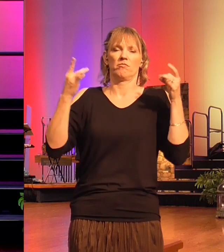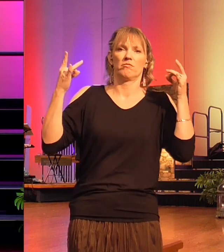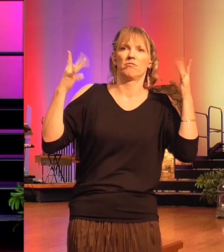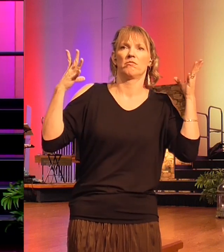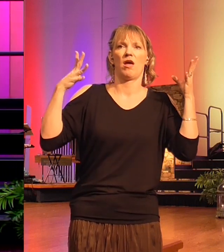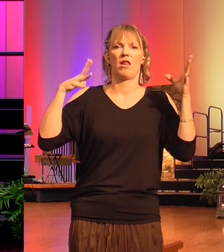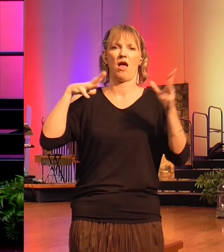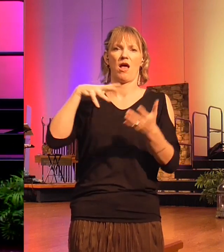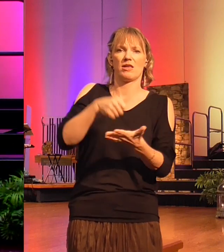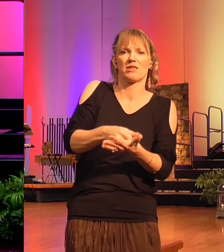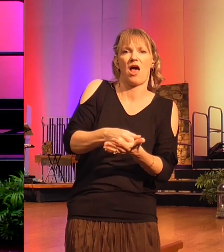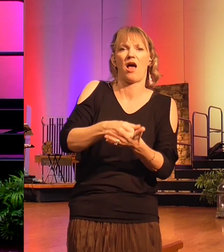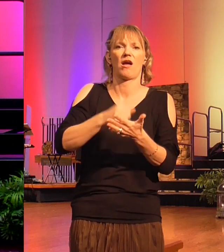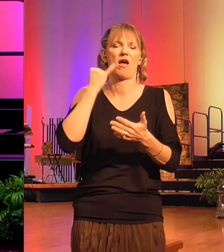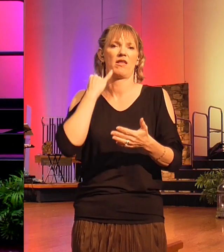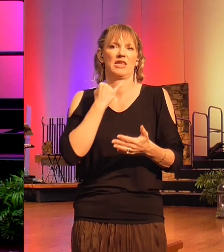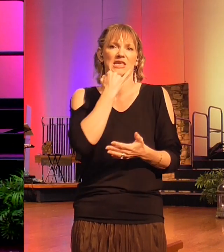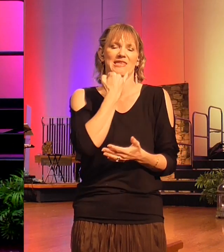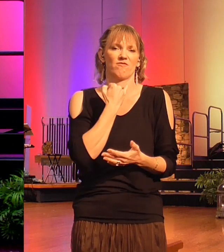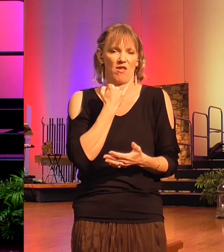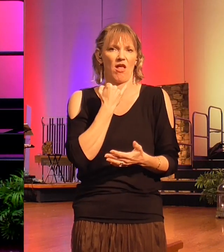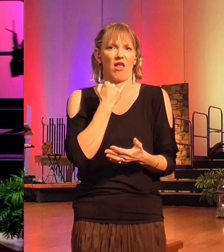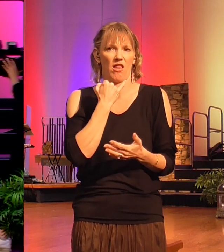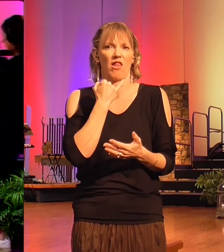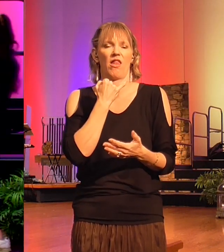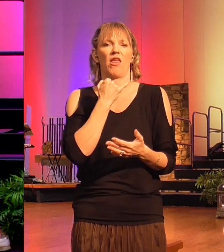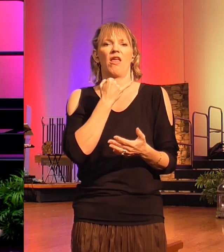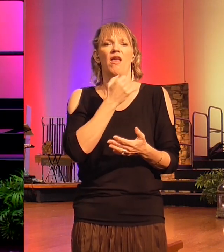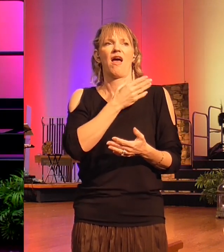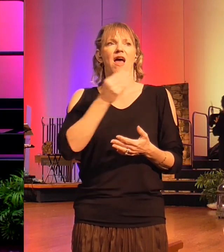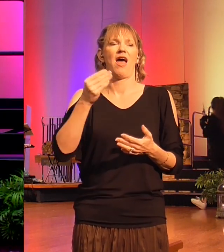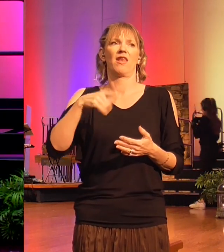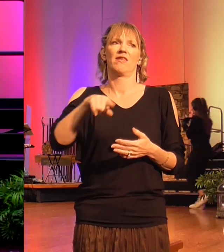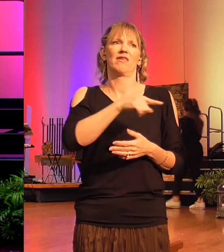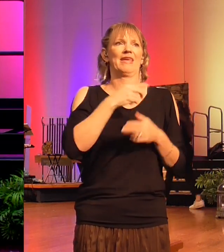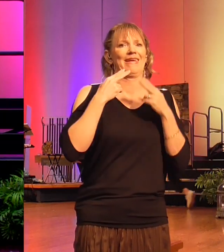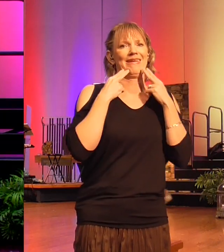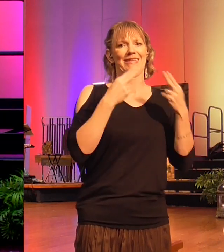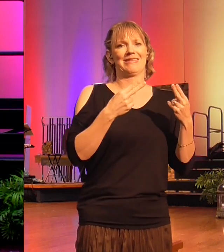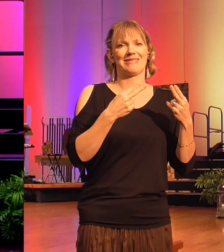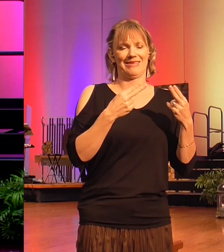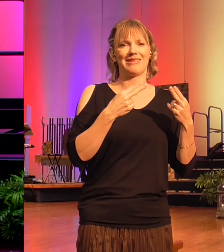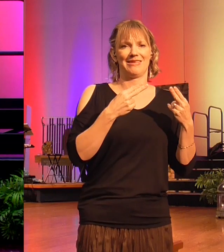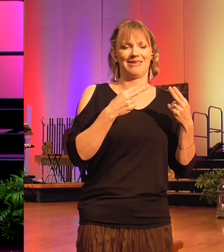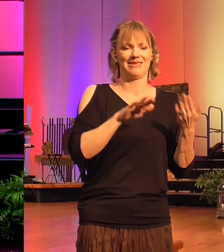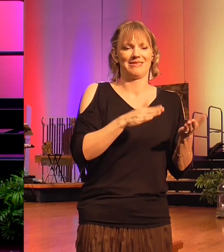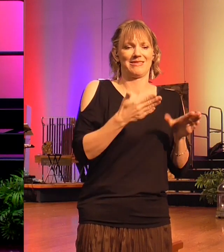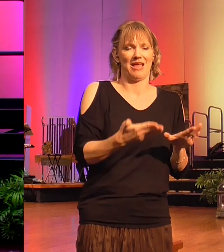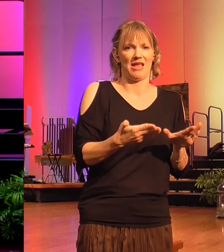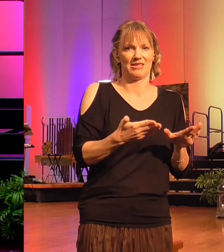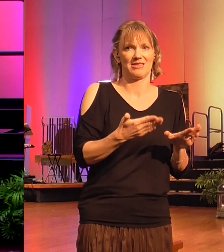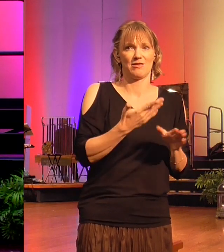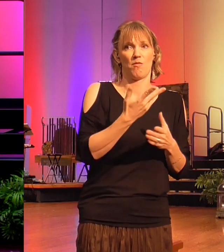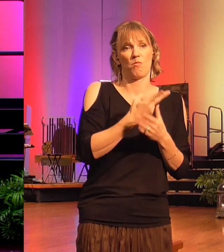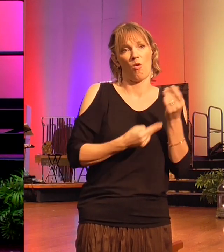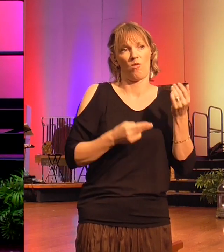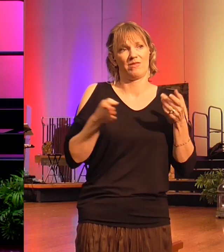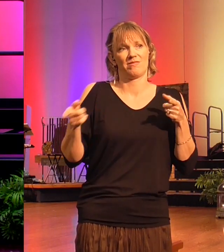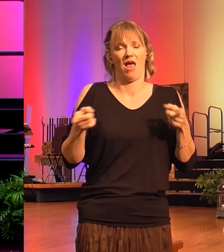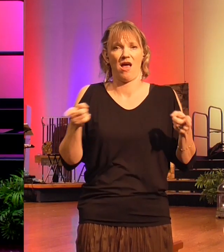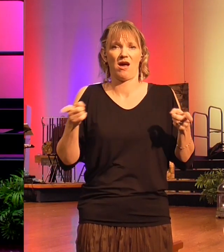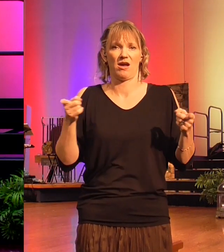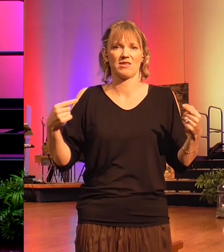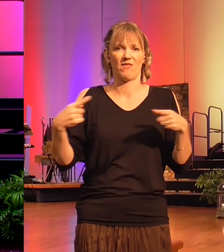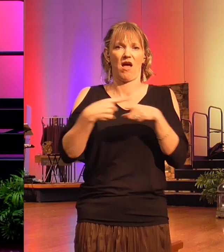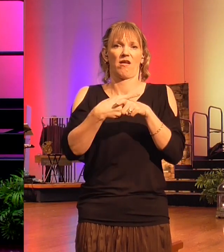on Israel and of the innocent deaths on both sides of the conflict that are taking place. It